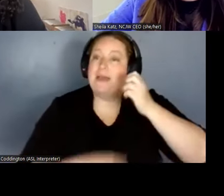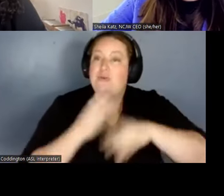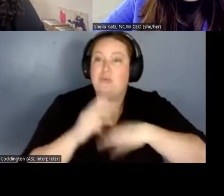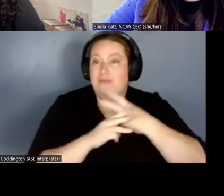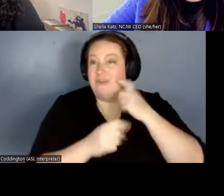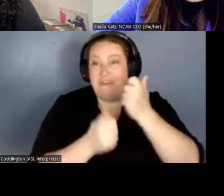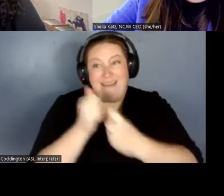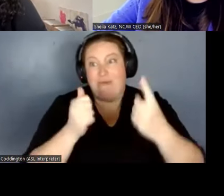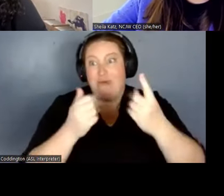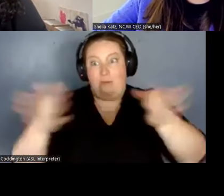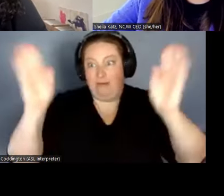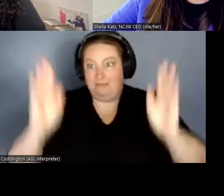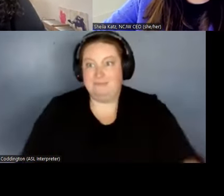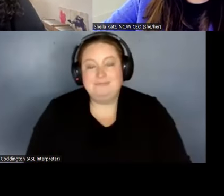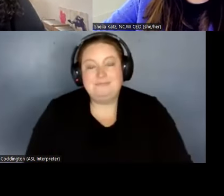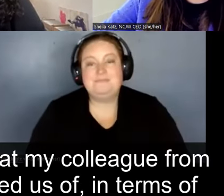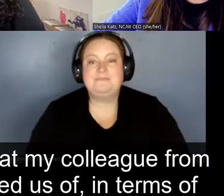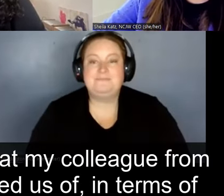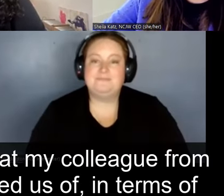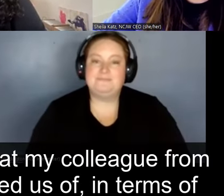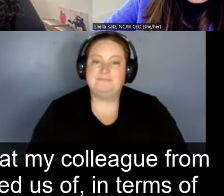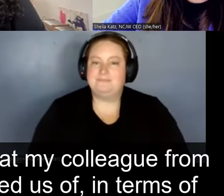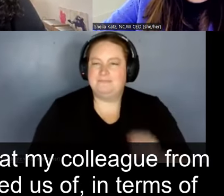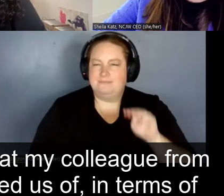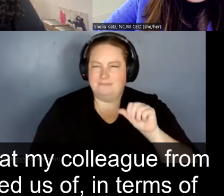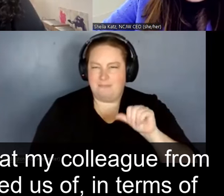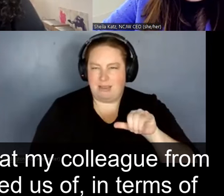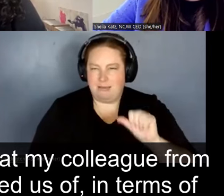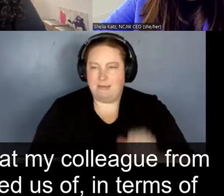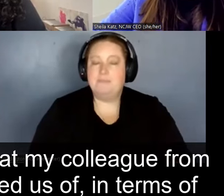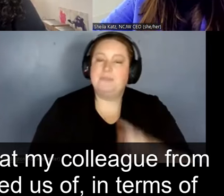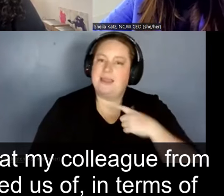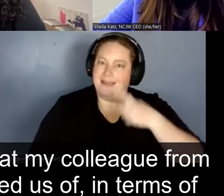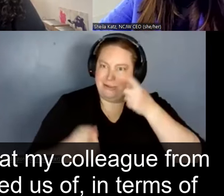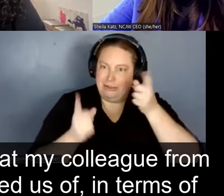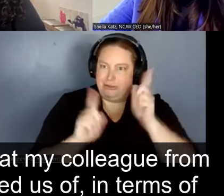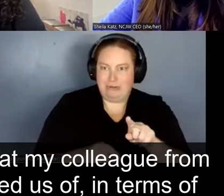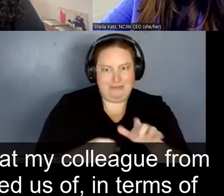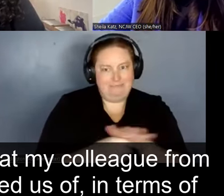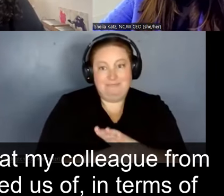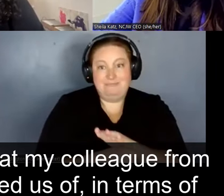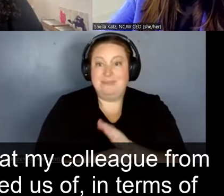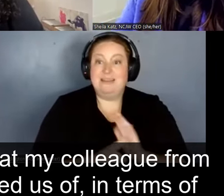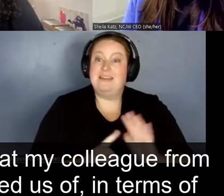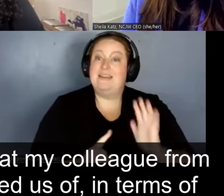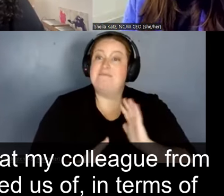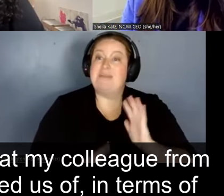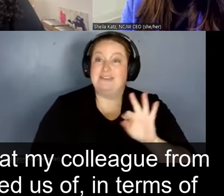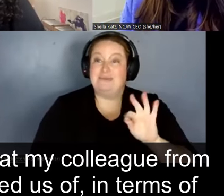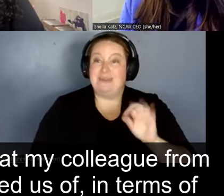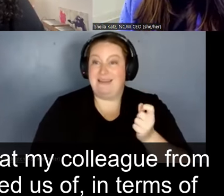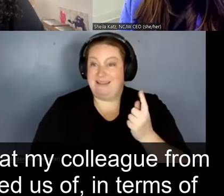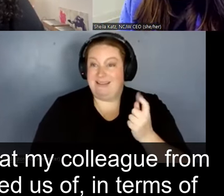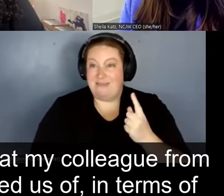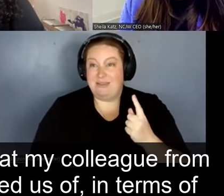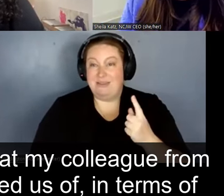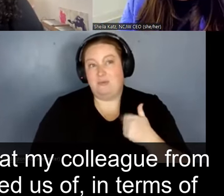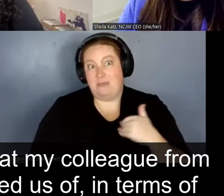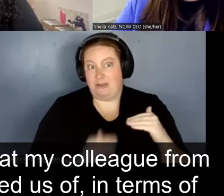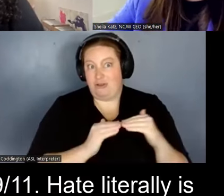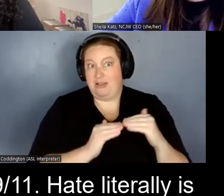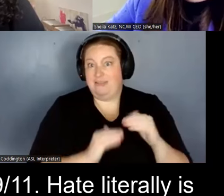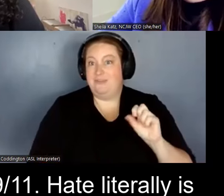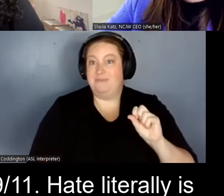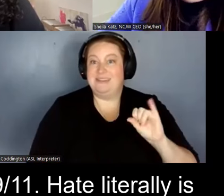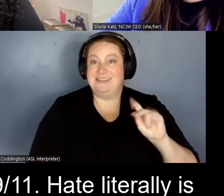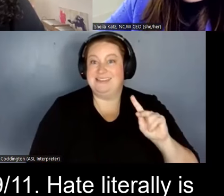I agree completely. And I think taking it back to 9/11, what my colleague from the Sikh Coalition reminded us of in terms